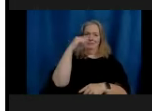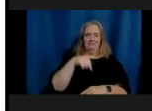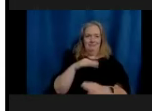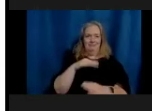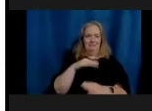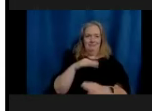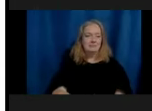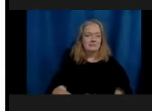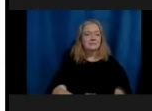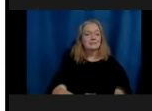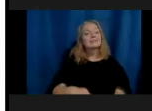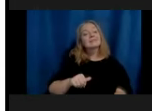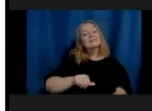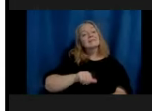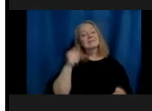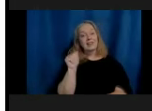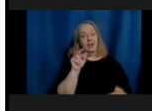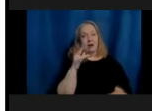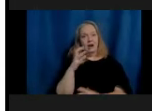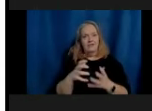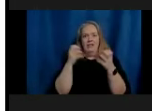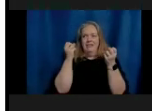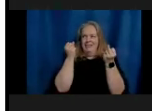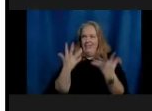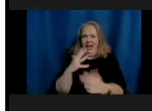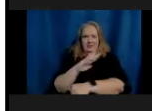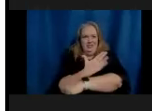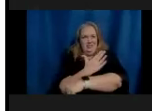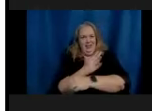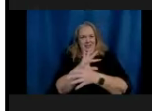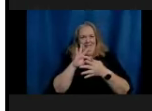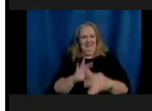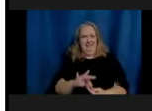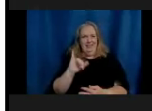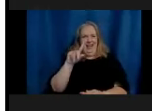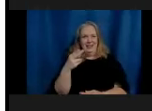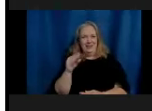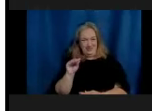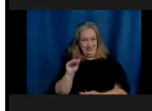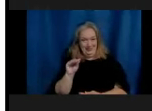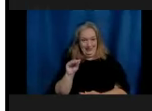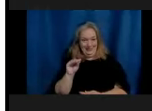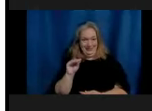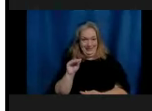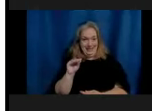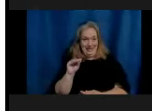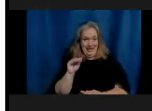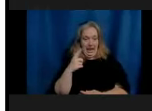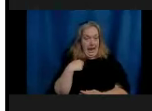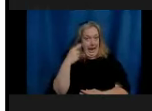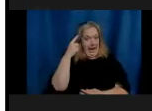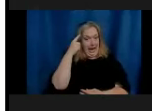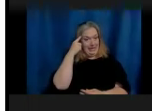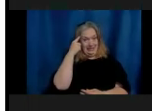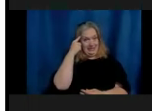things I found in the archives is a lot of songs about Idaho. There's a lot of songs that I don't think have seen the light of day